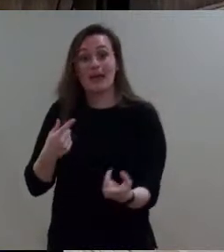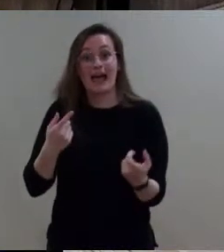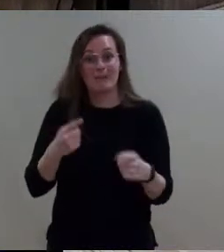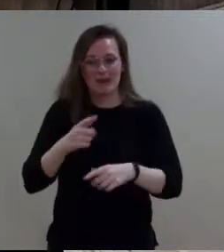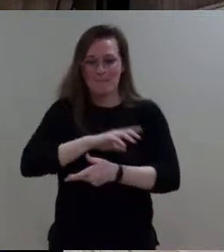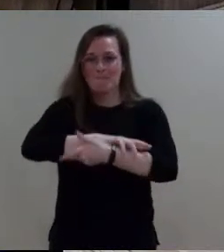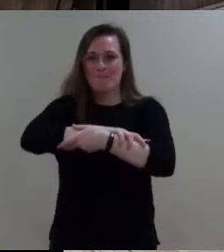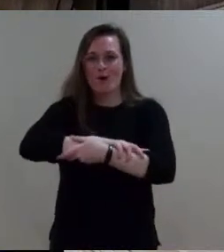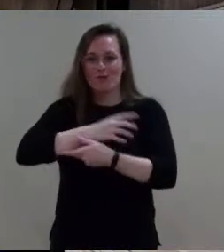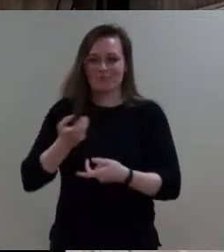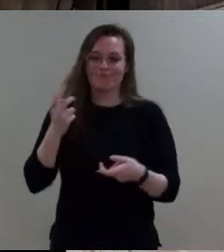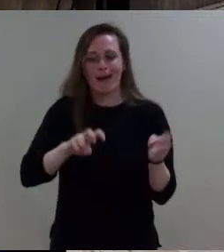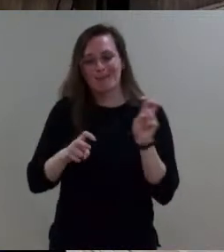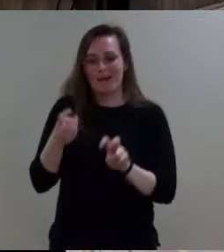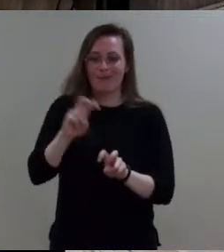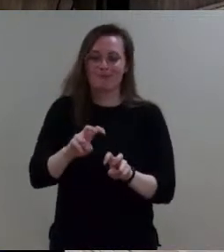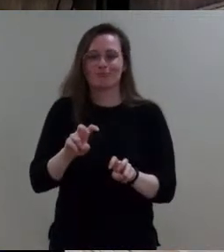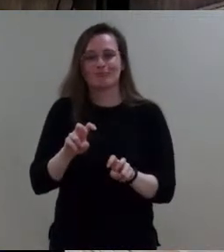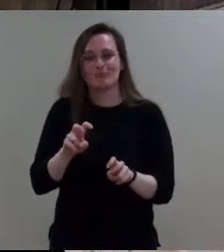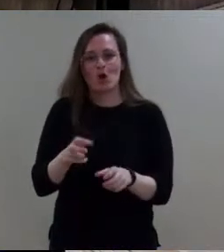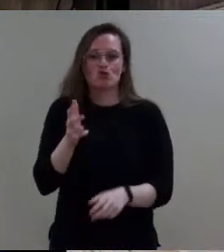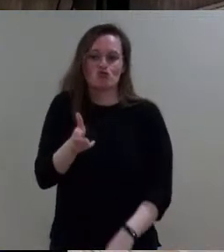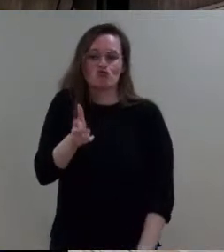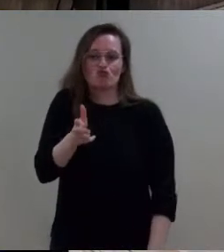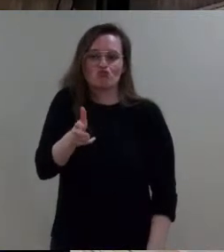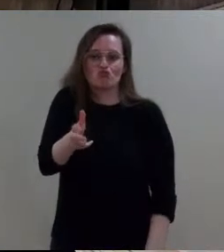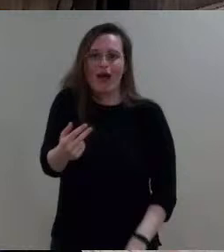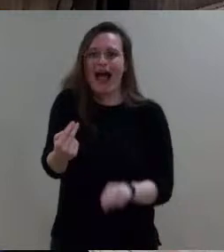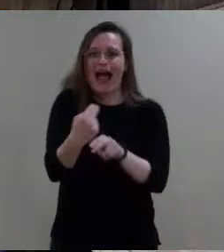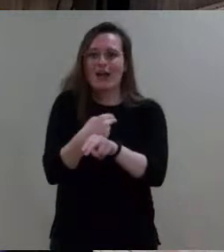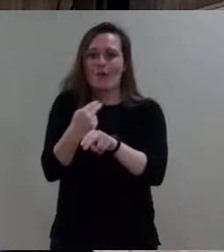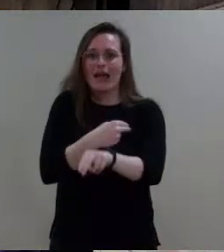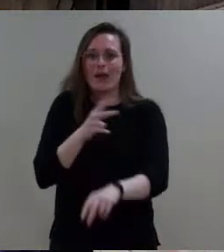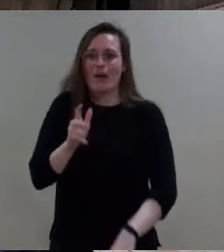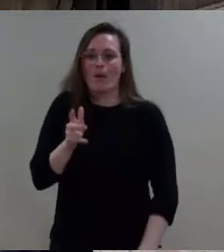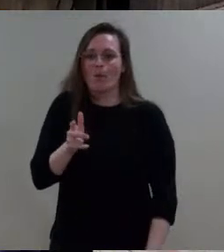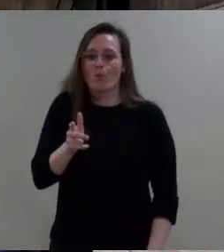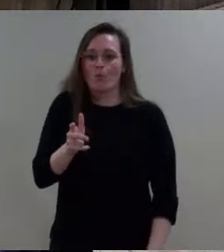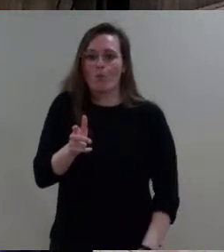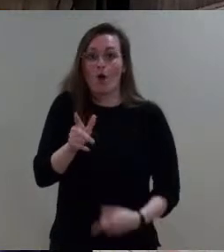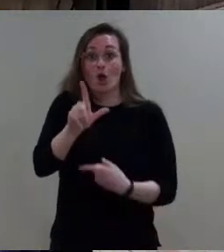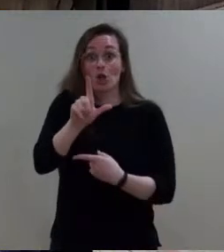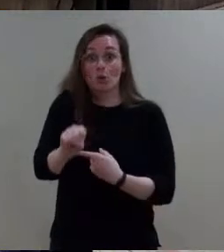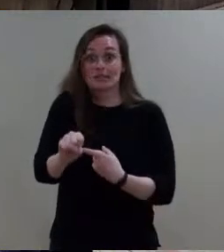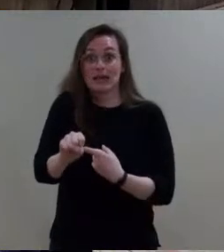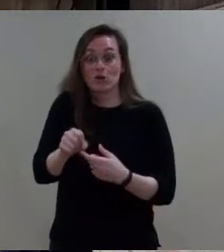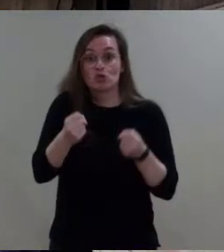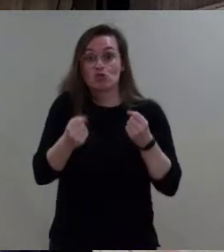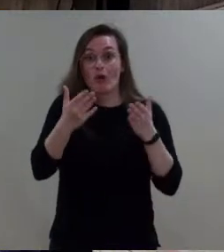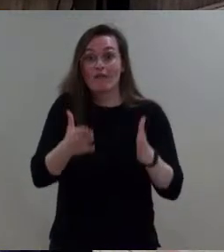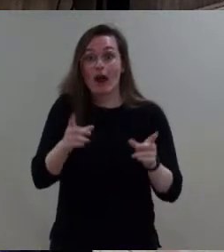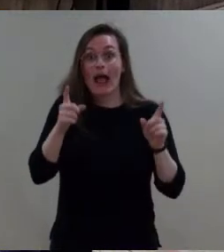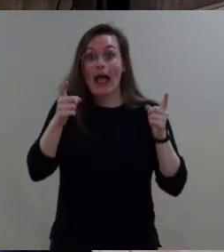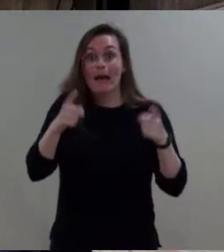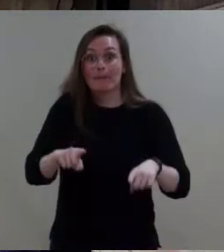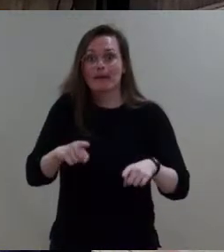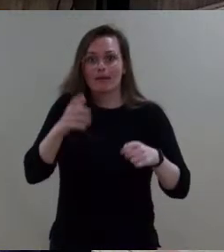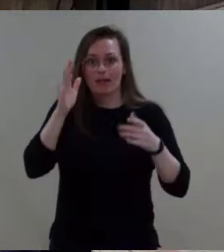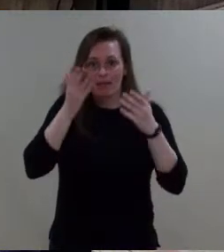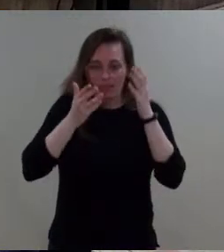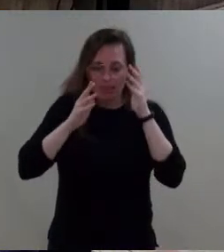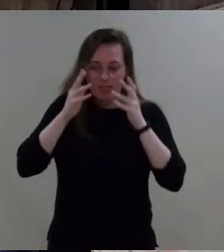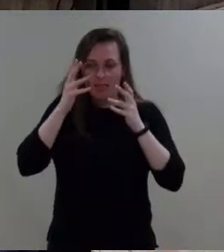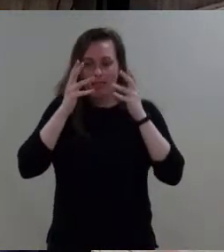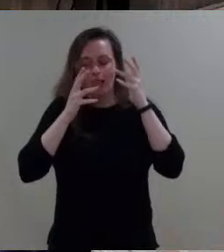and we got on the highway and we got to Lower Sackville, and the driver fell asleep at the wheel. And we hit the